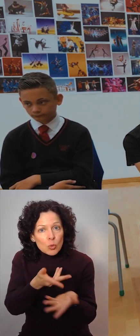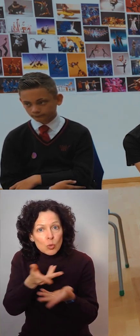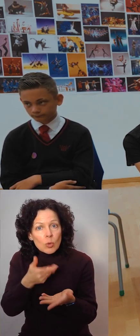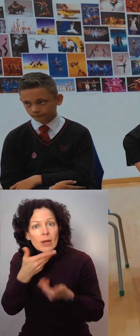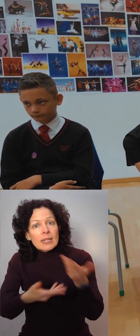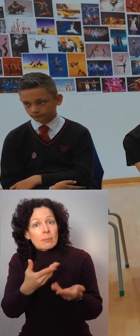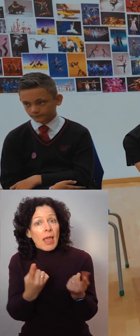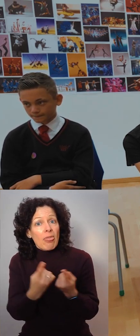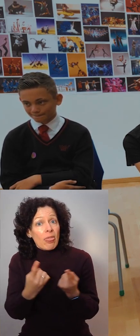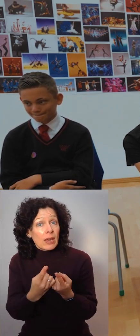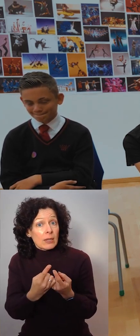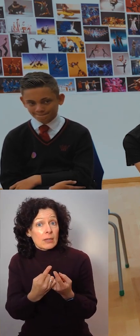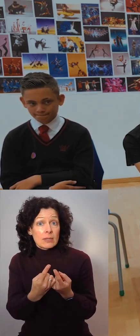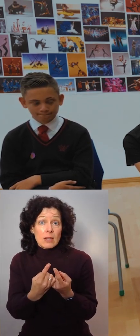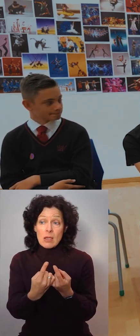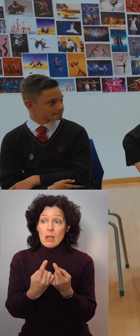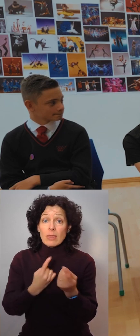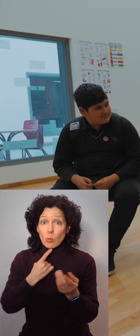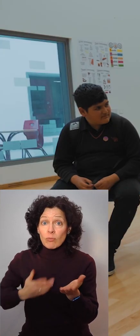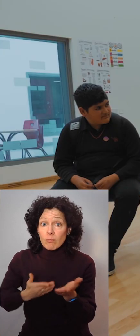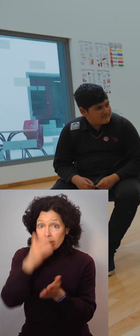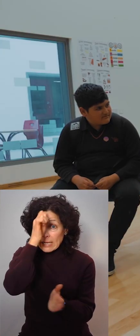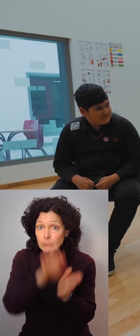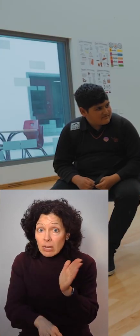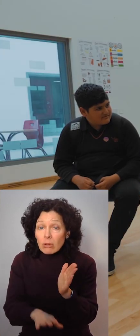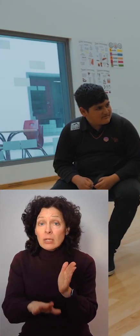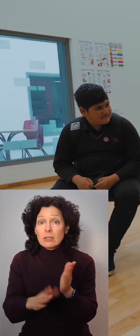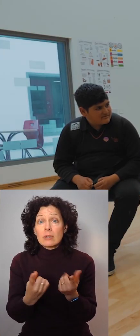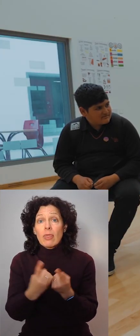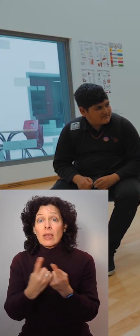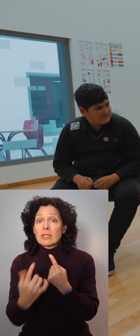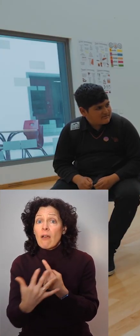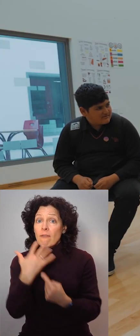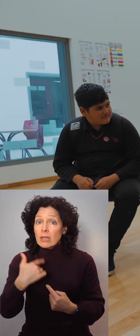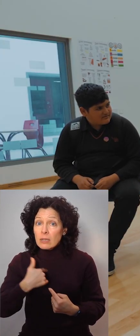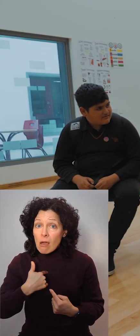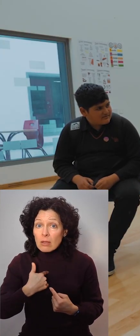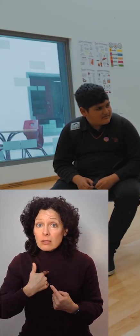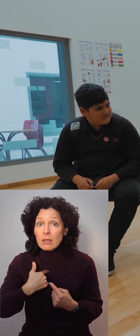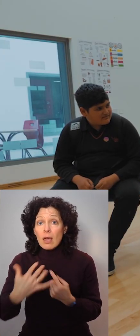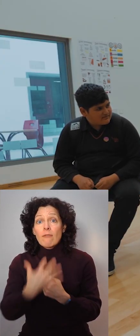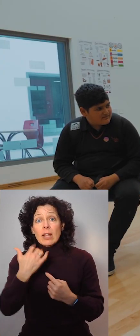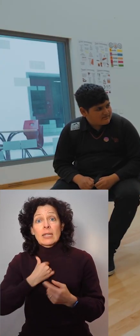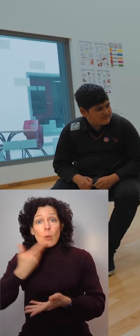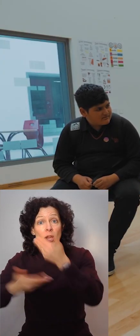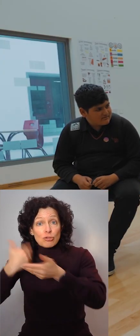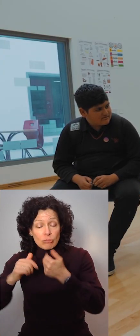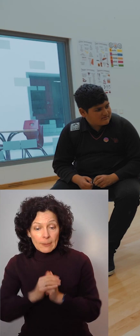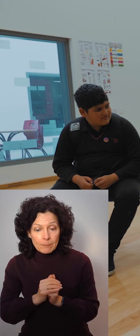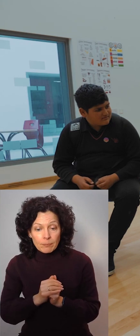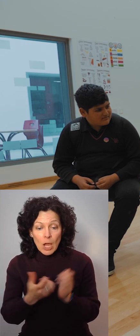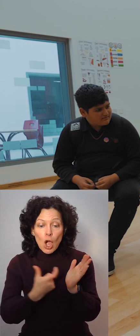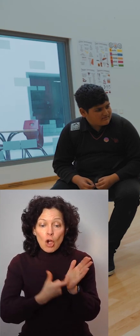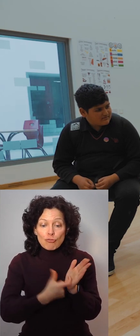us and affected the history of it. So the Roma leaders get to experience so many good